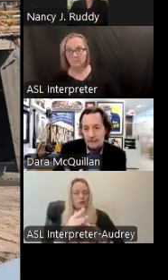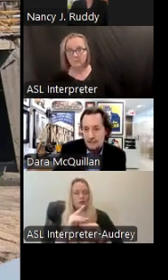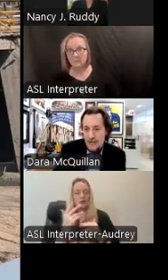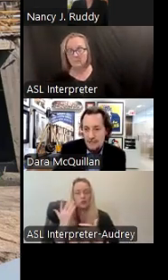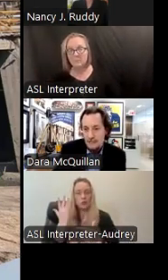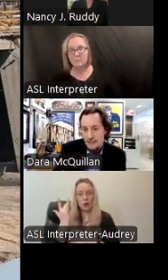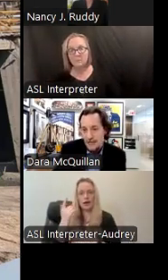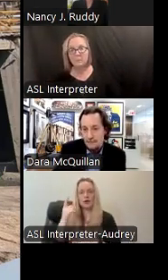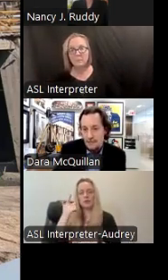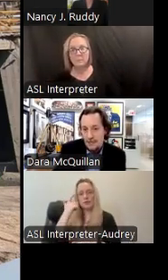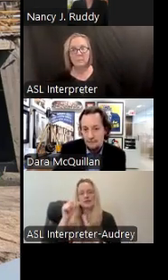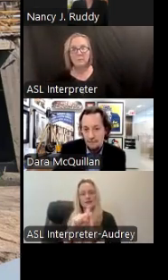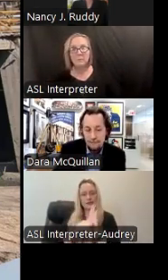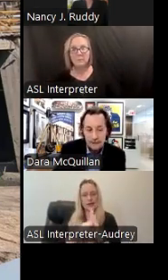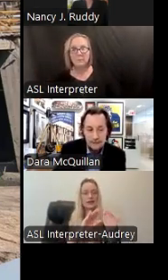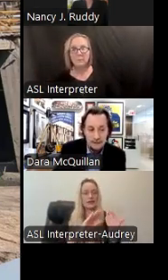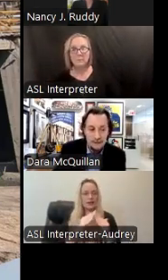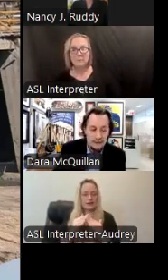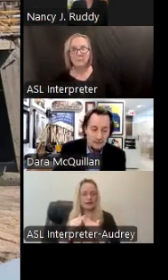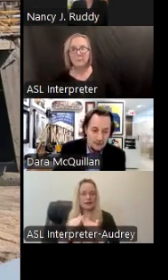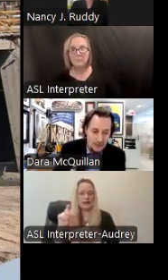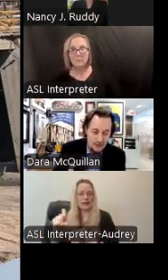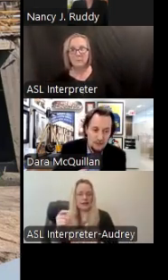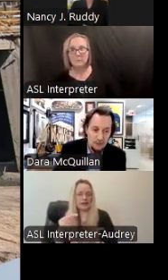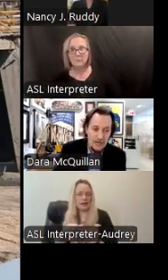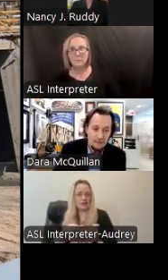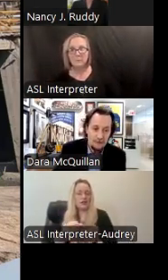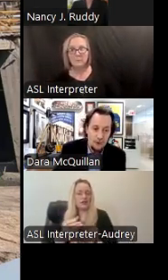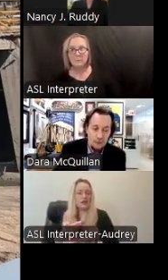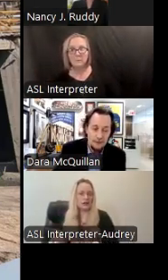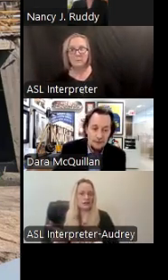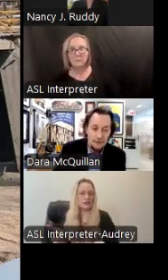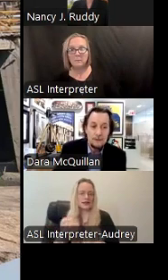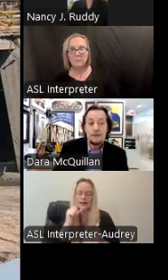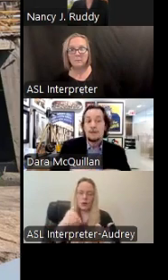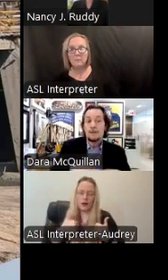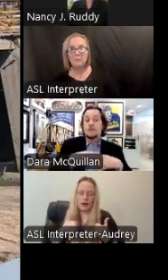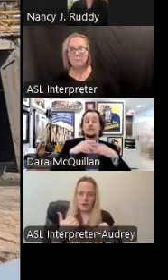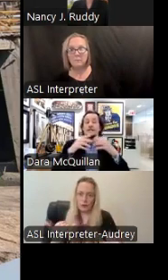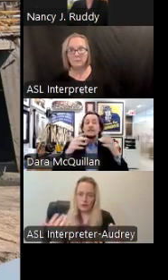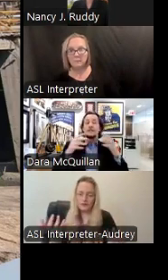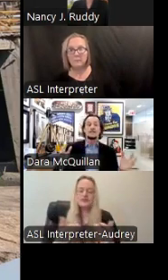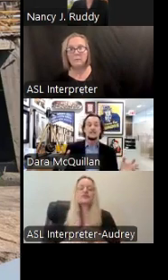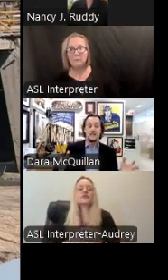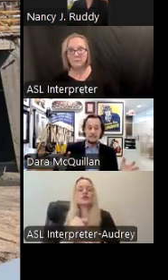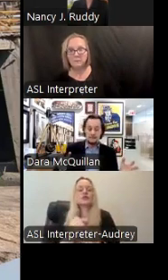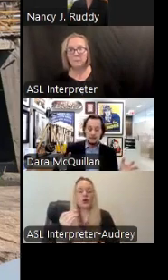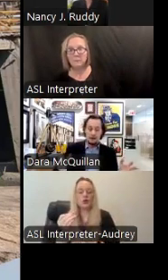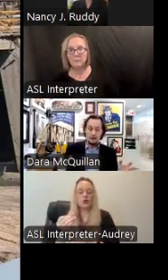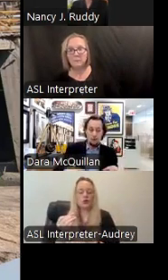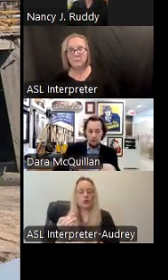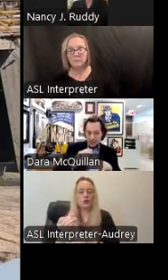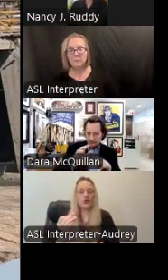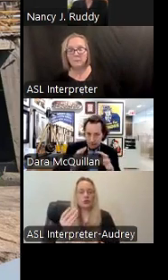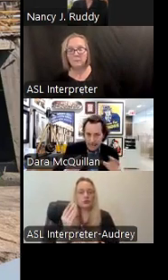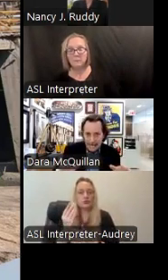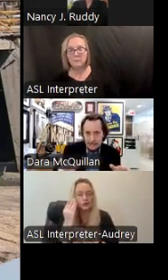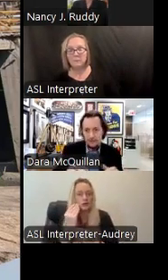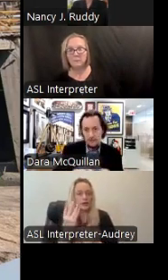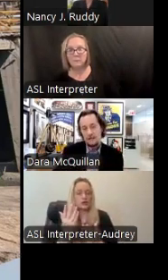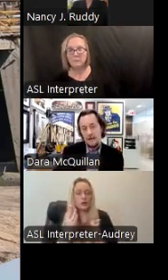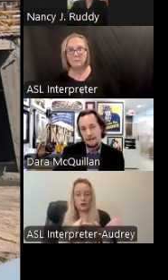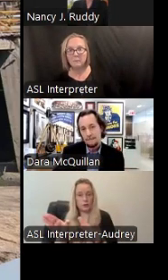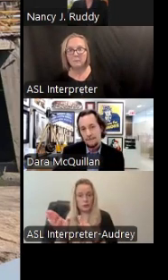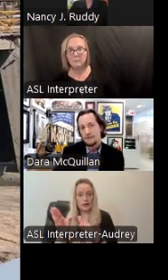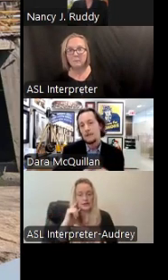city, the state, and the MTA for funding, which they just don't have at the moment. So to give you a sense of what we have planned